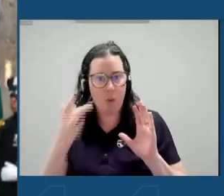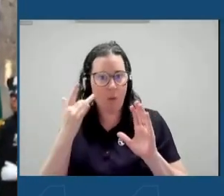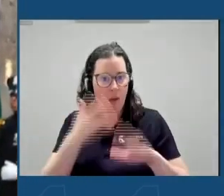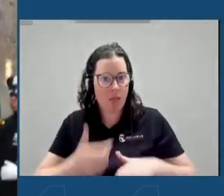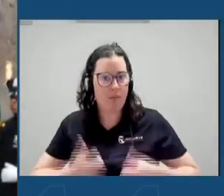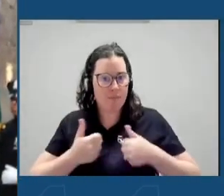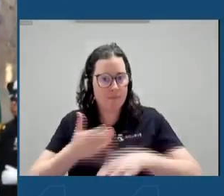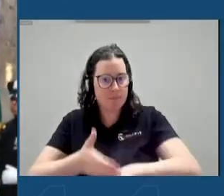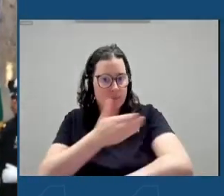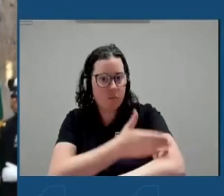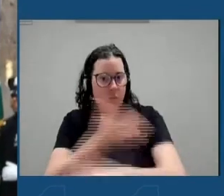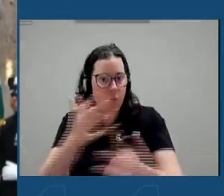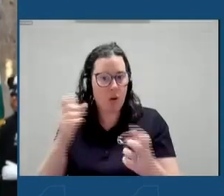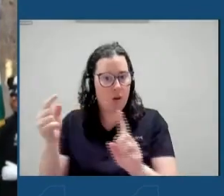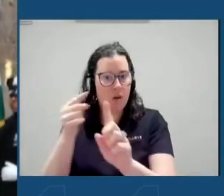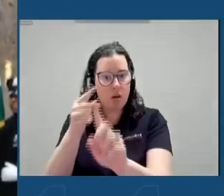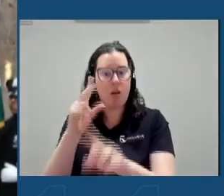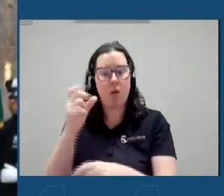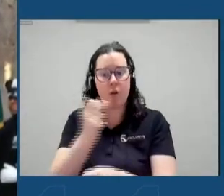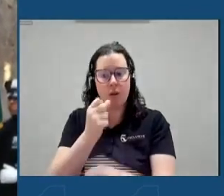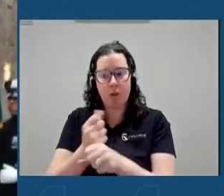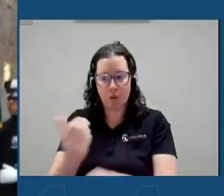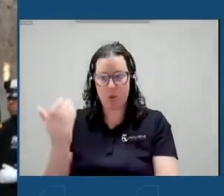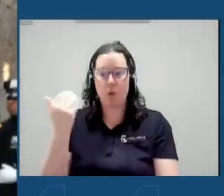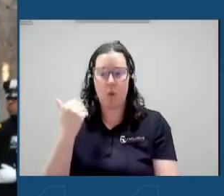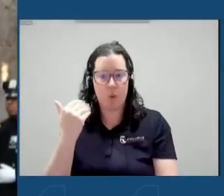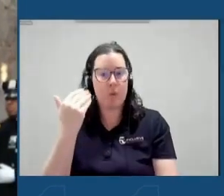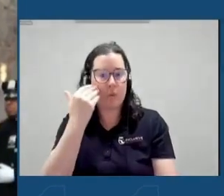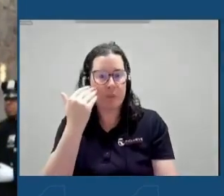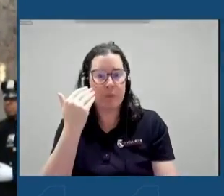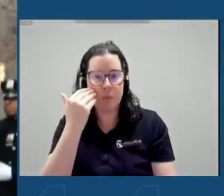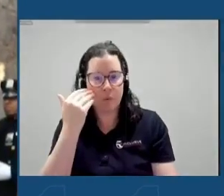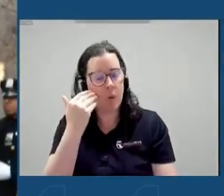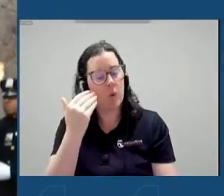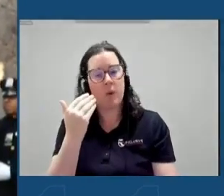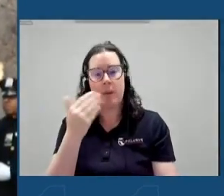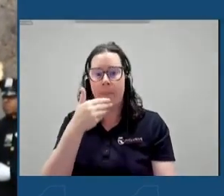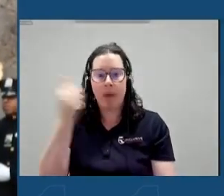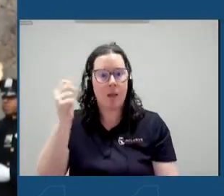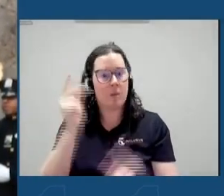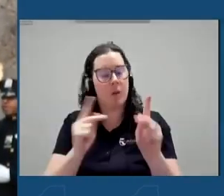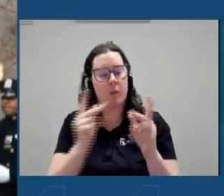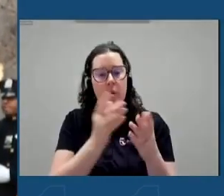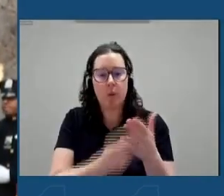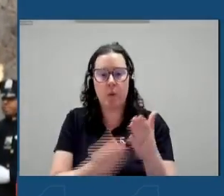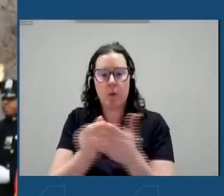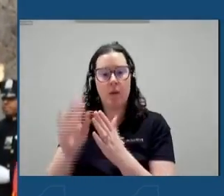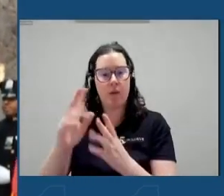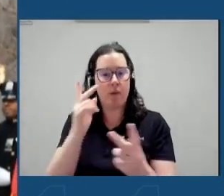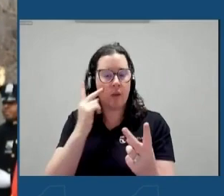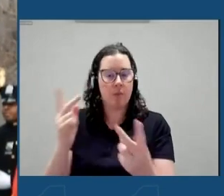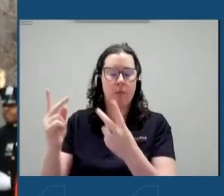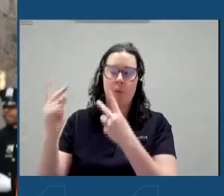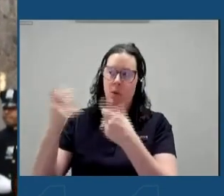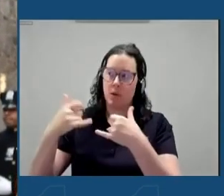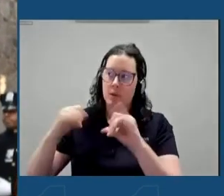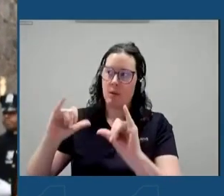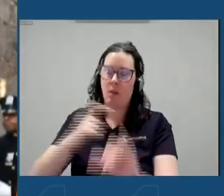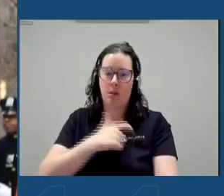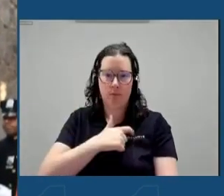30 years ago, we lost some of the best of us, and their memory endures. But we also saw the best in each